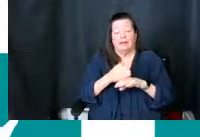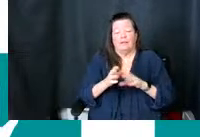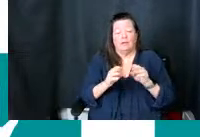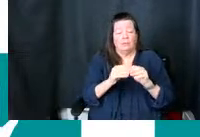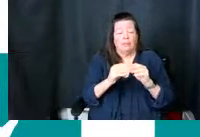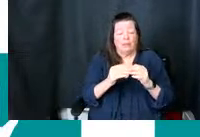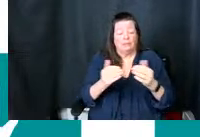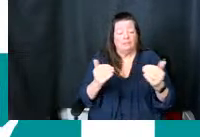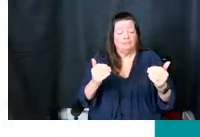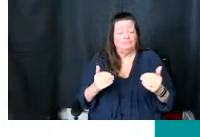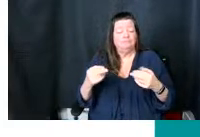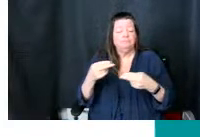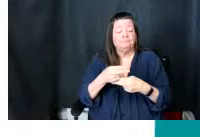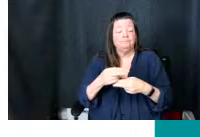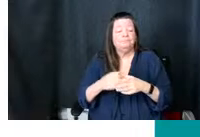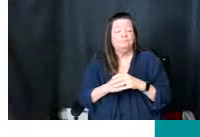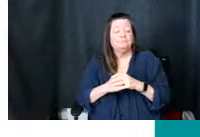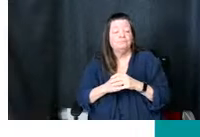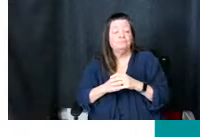please.